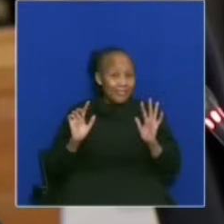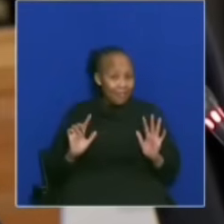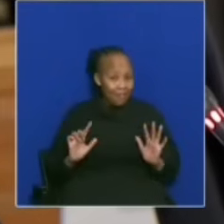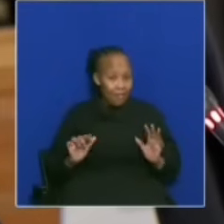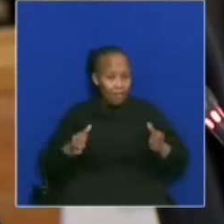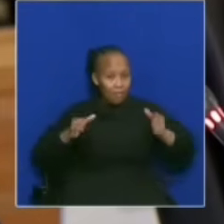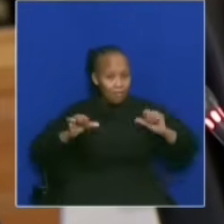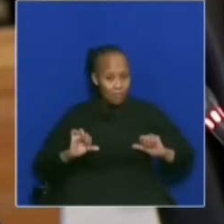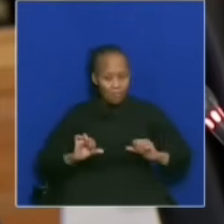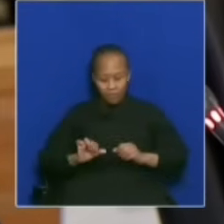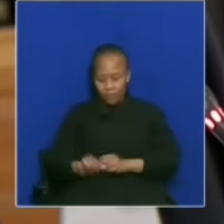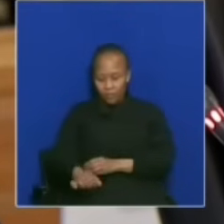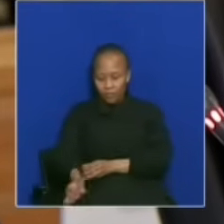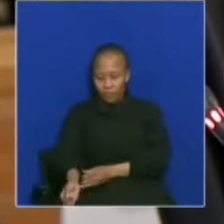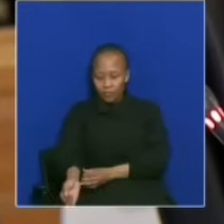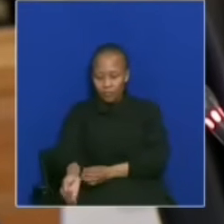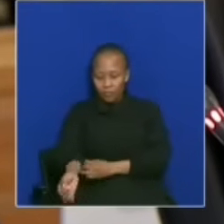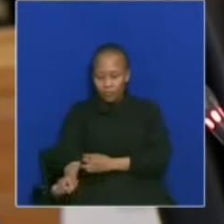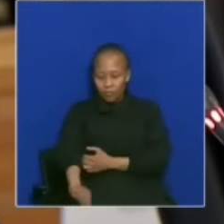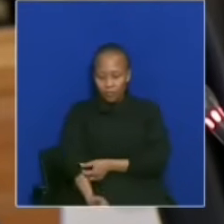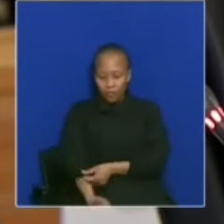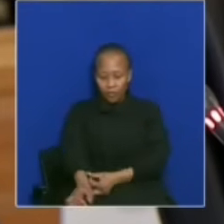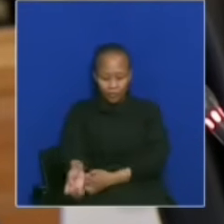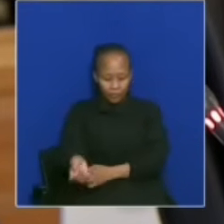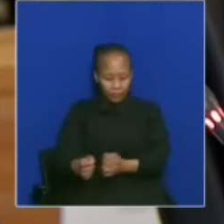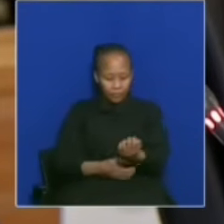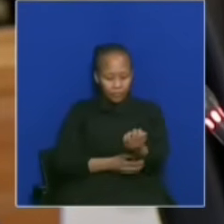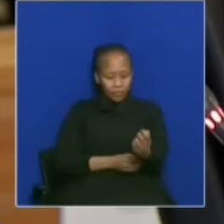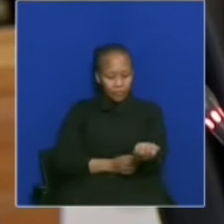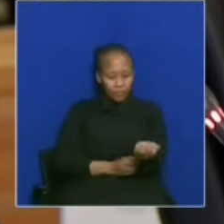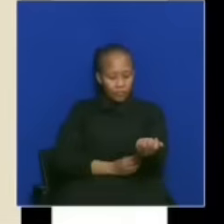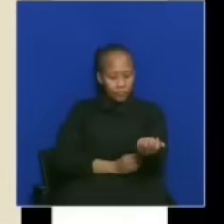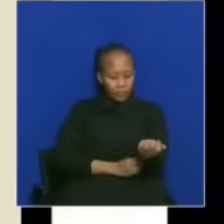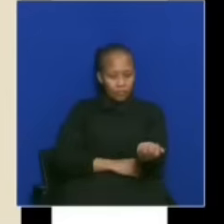there we see that on the 7th of July,